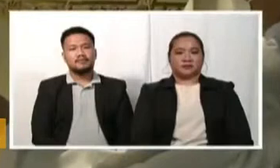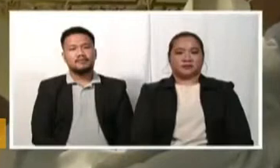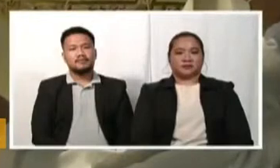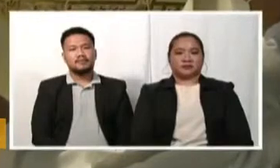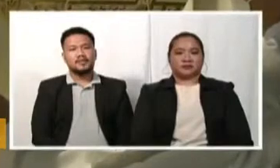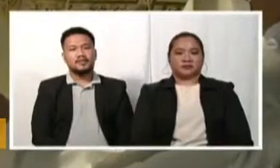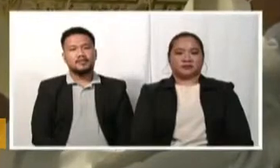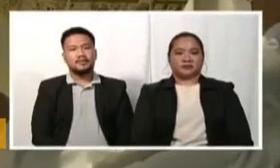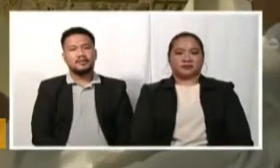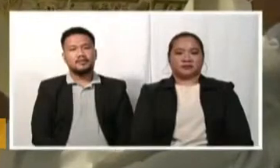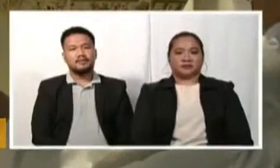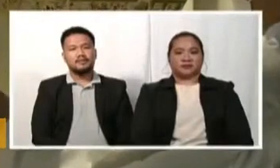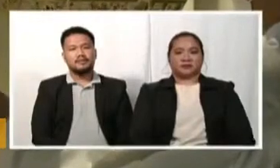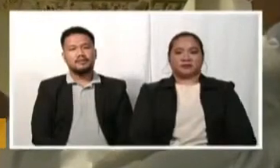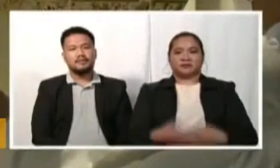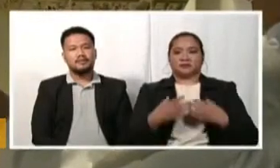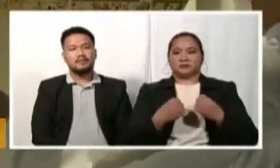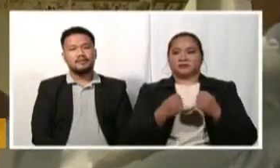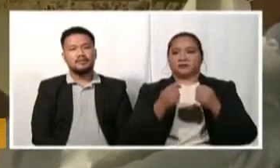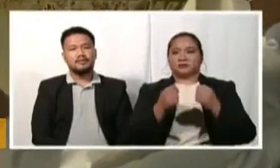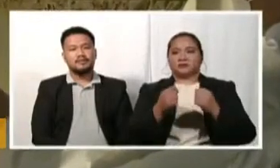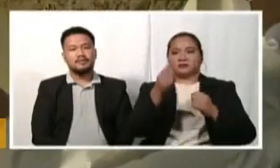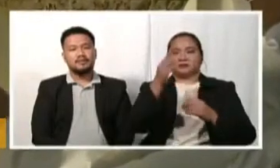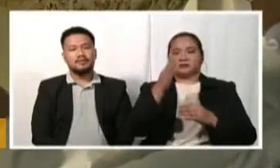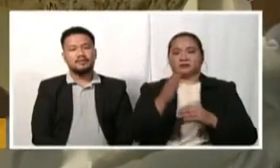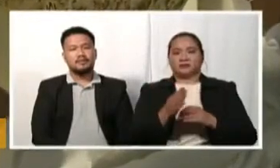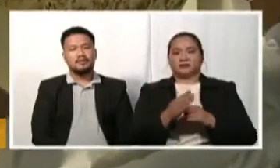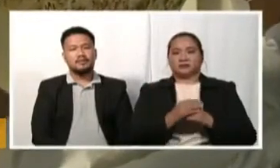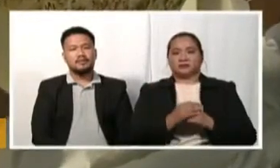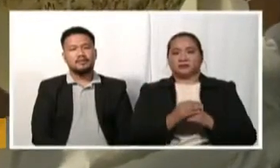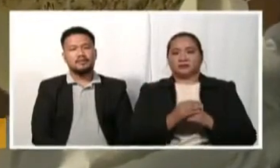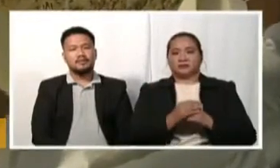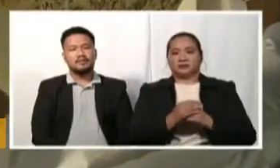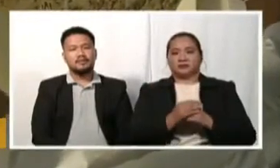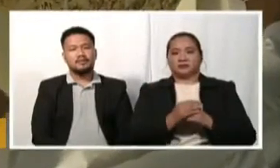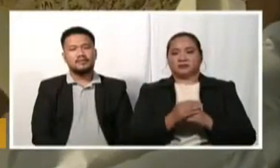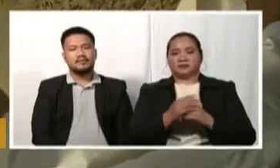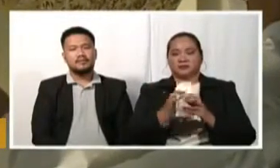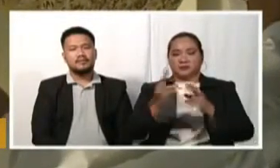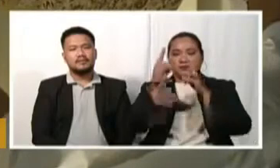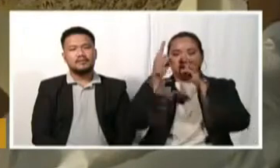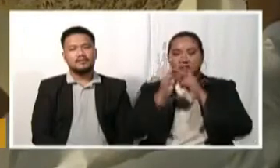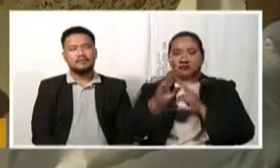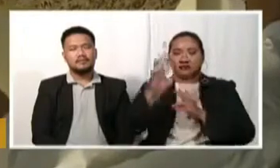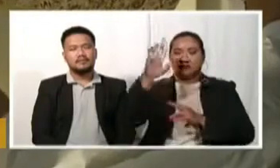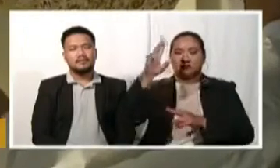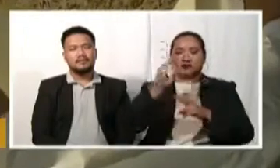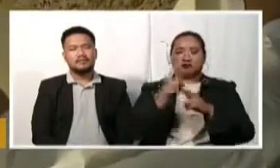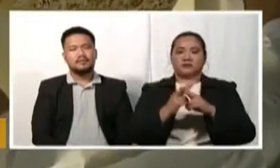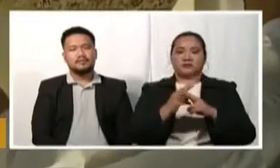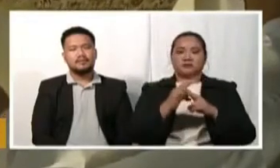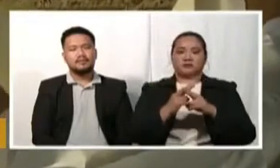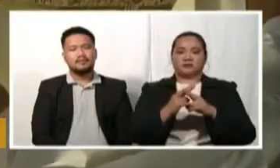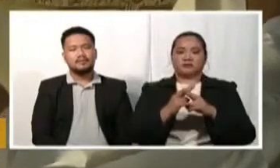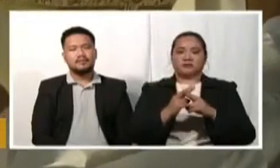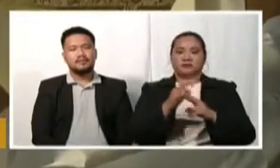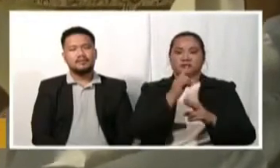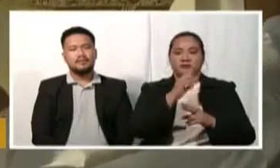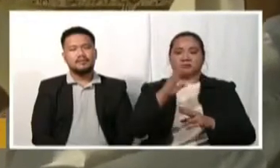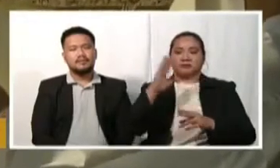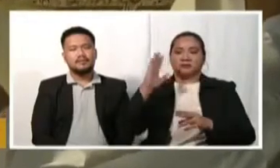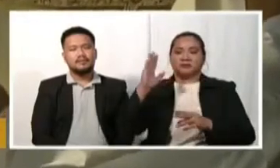Almighty, ever-living God, surpass for the honor of your name what you pledged to